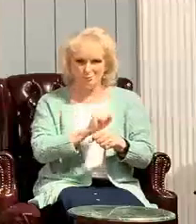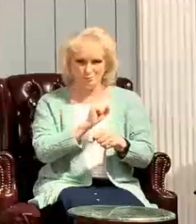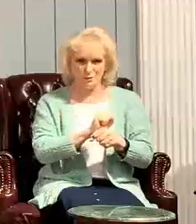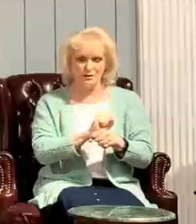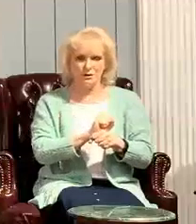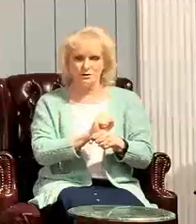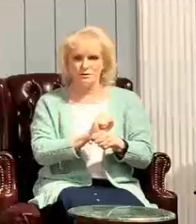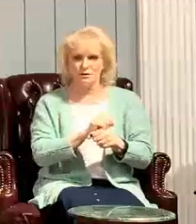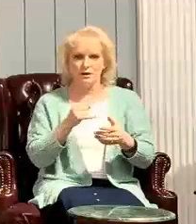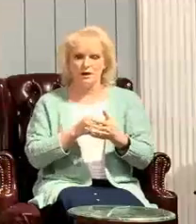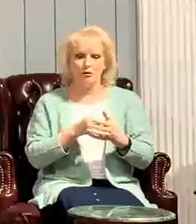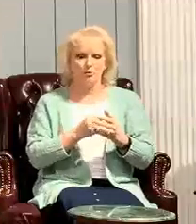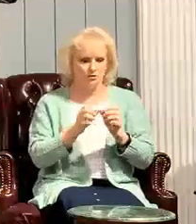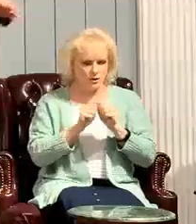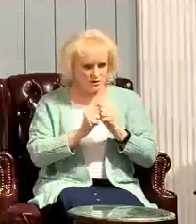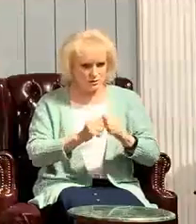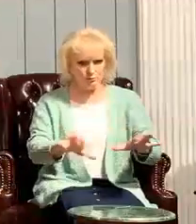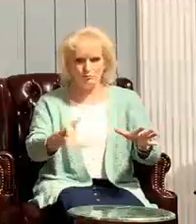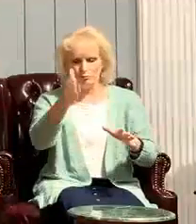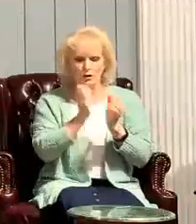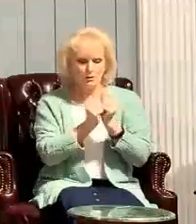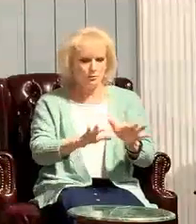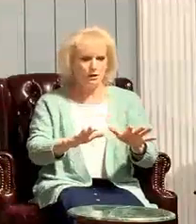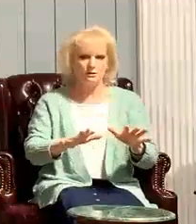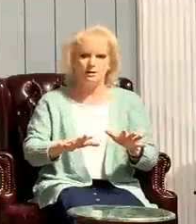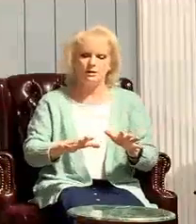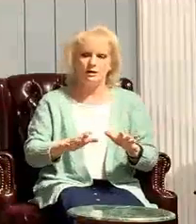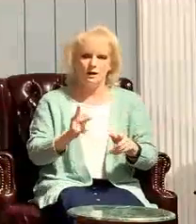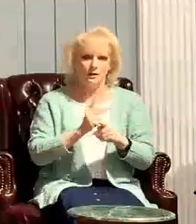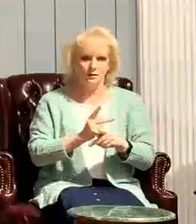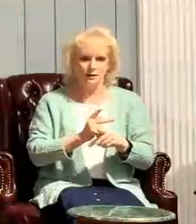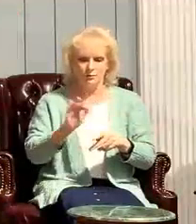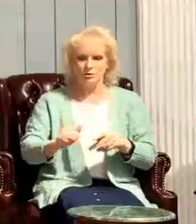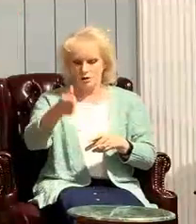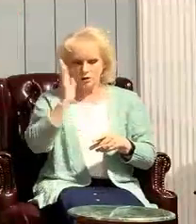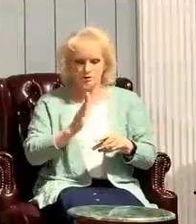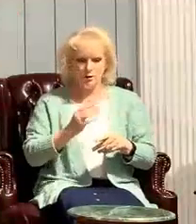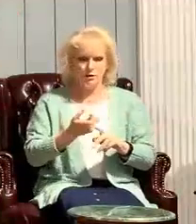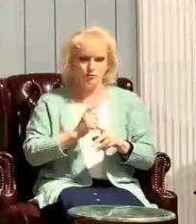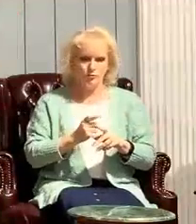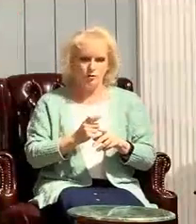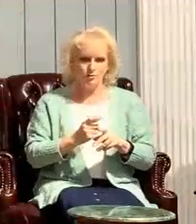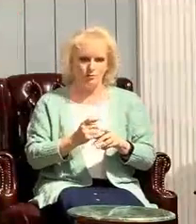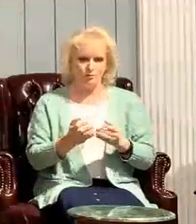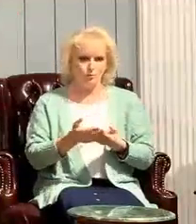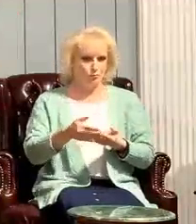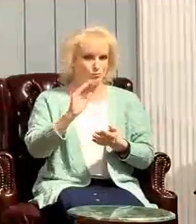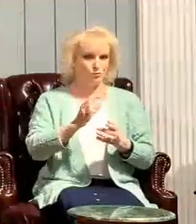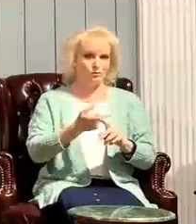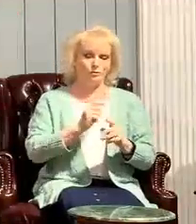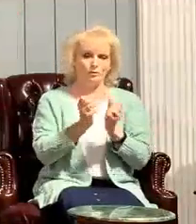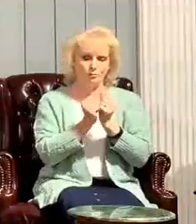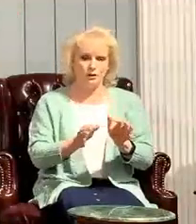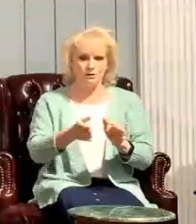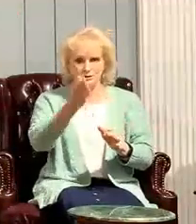of God's blessings, spreading God's blessings. And to keep the child of God from capitalizing on the blessing of the Lord, he